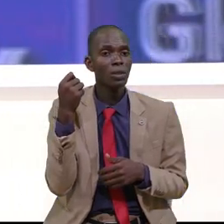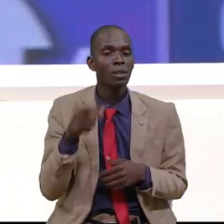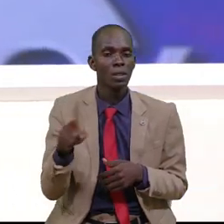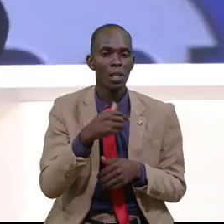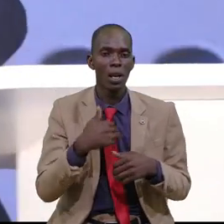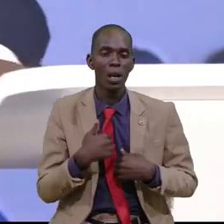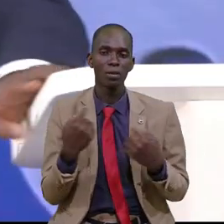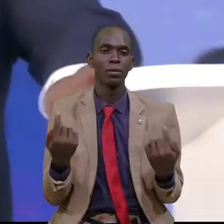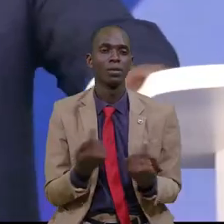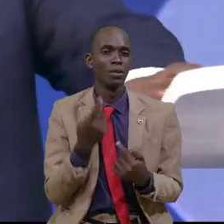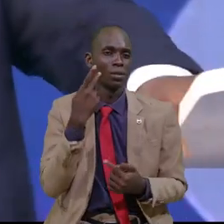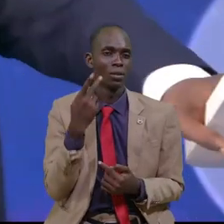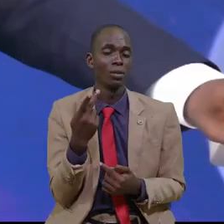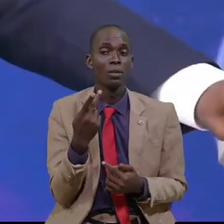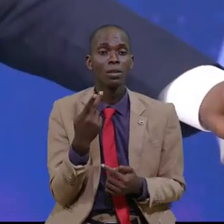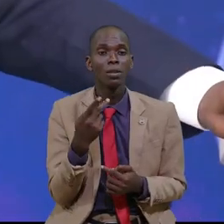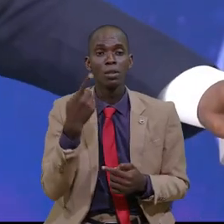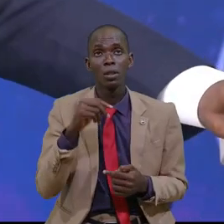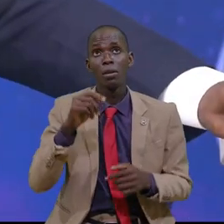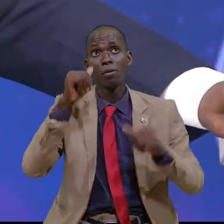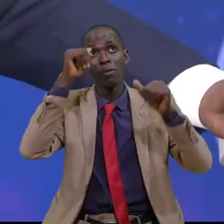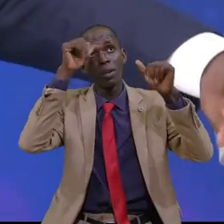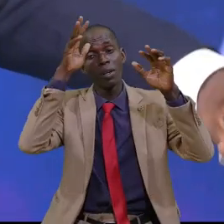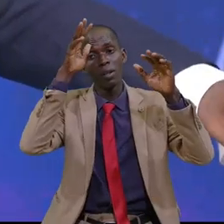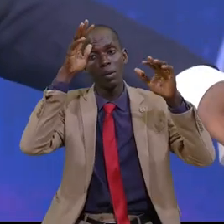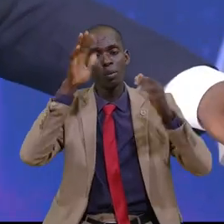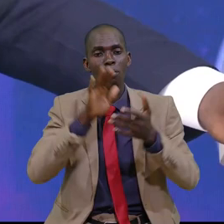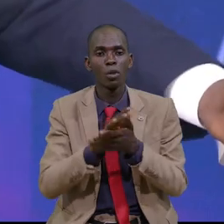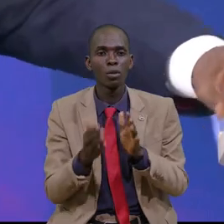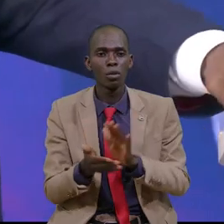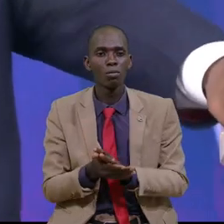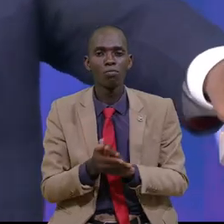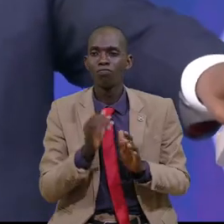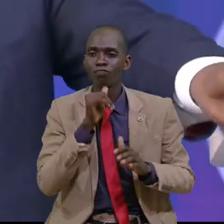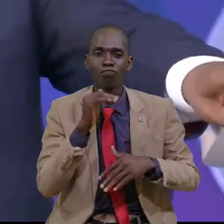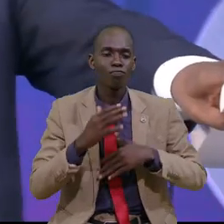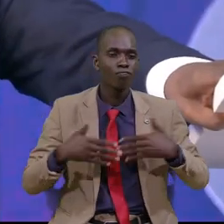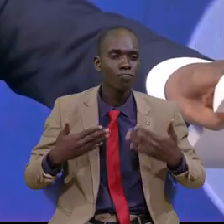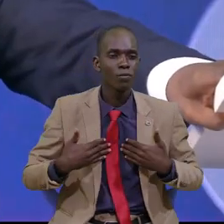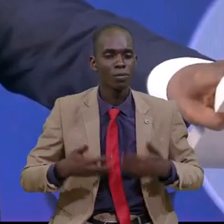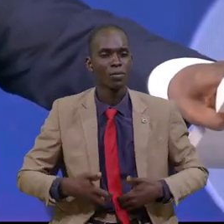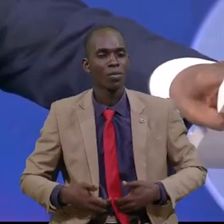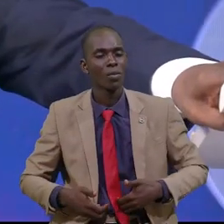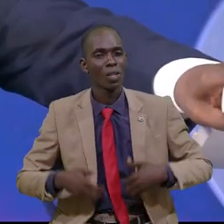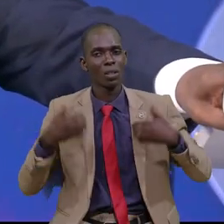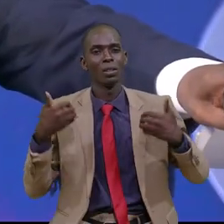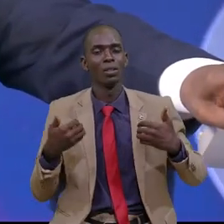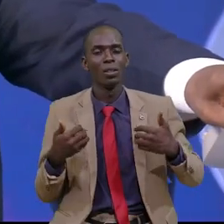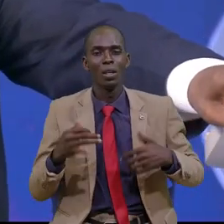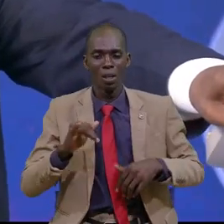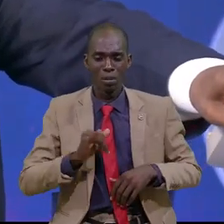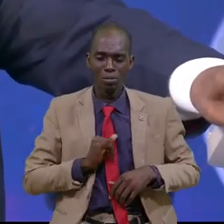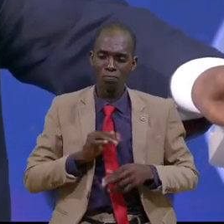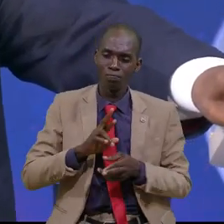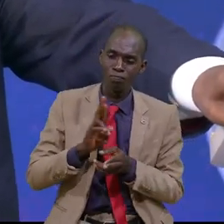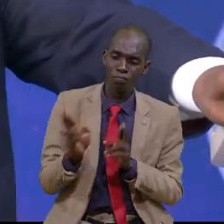you understand? The father becomes grieved. I am grieved and I repent of,